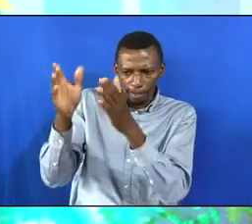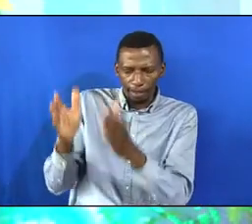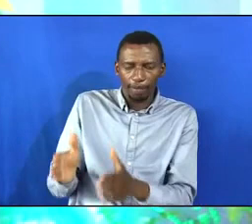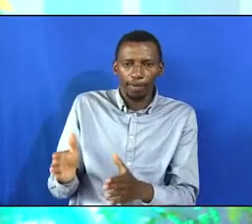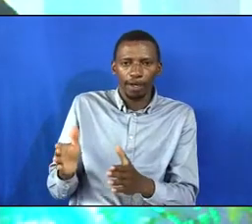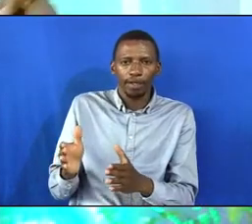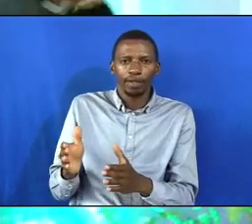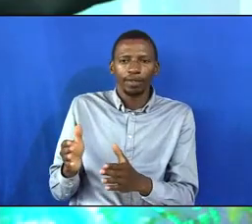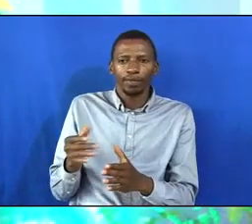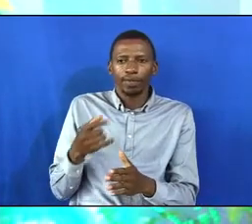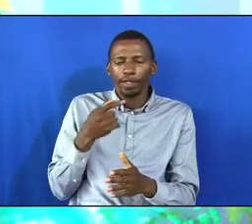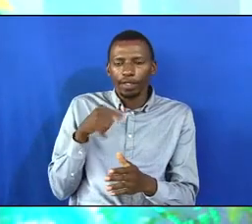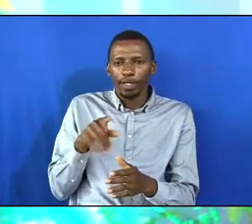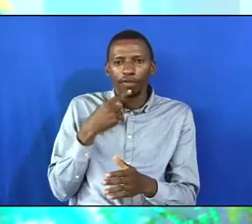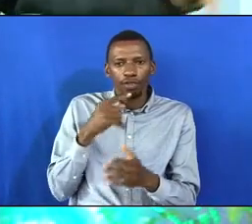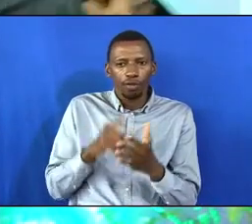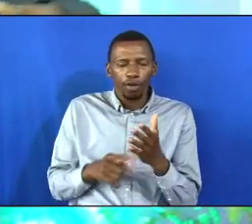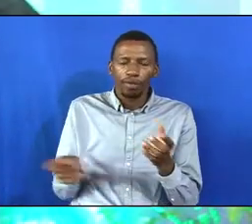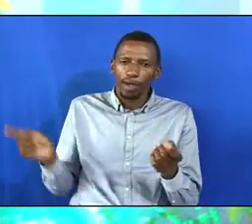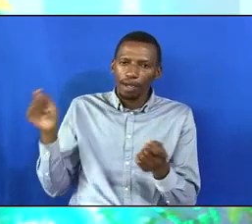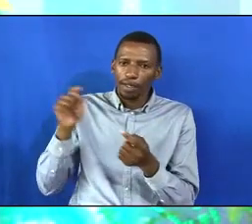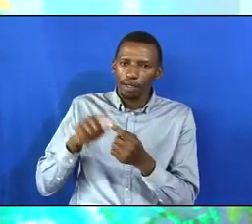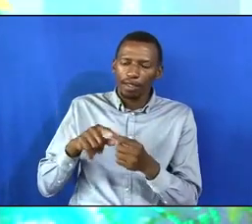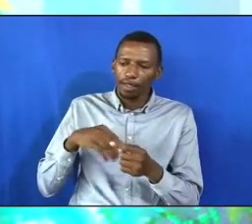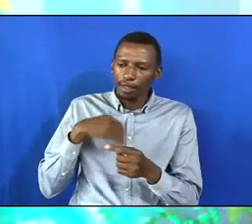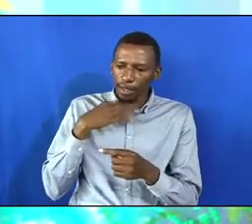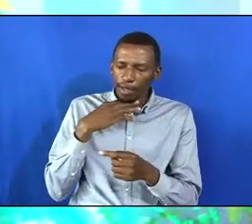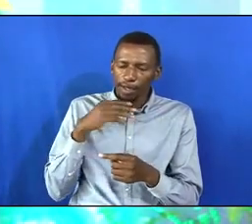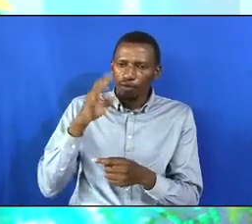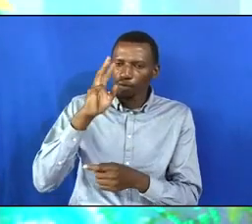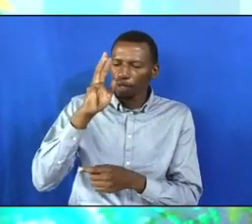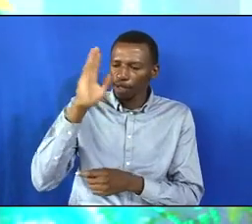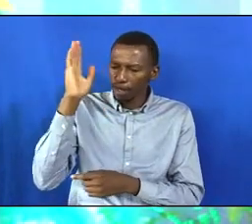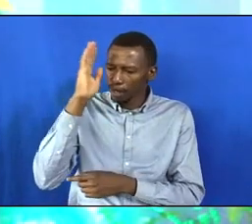till I die, I will not go back to the worship of idols.